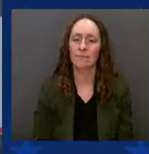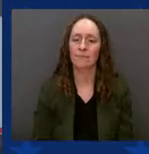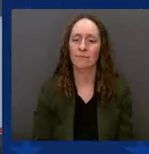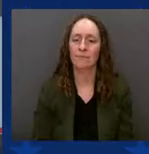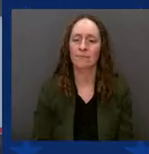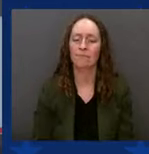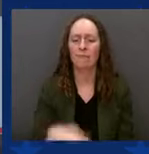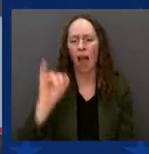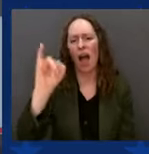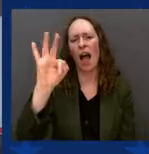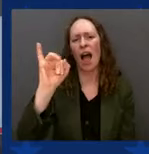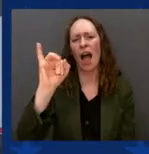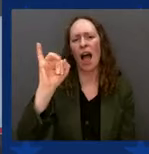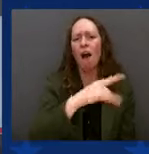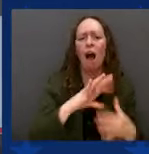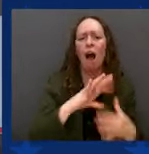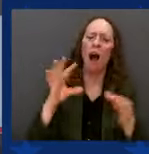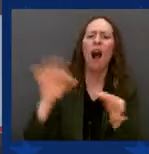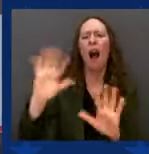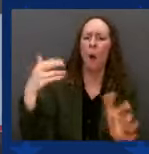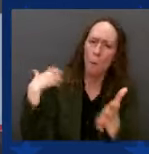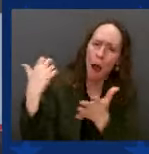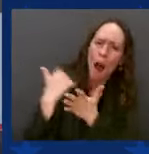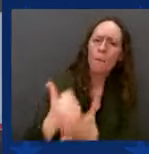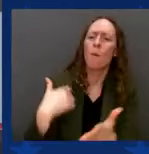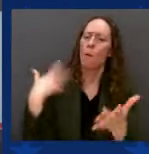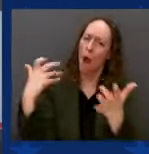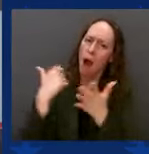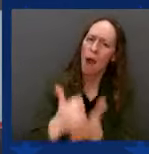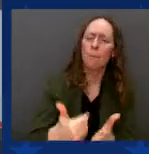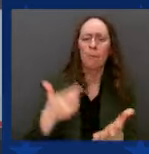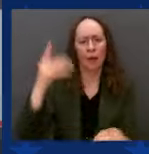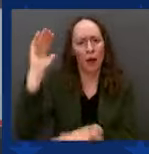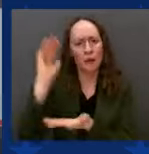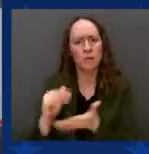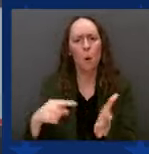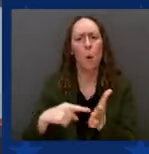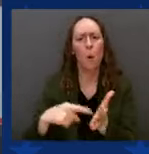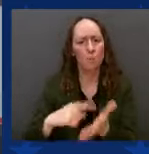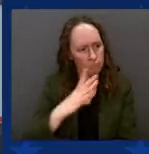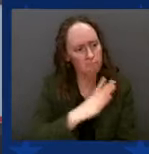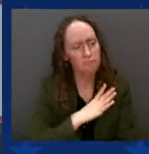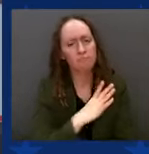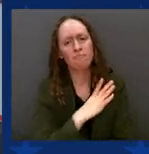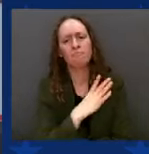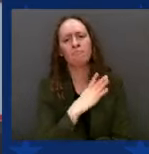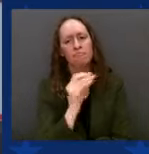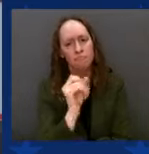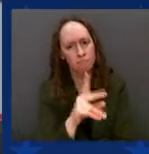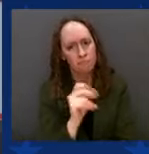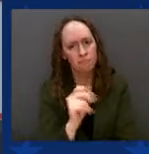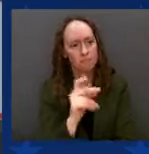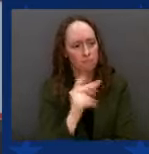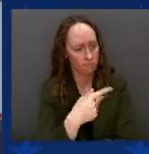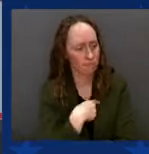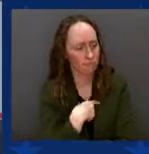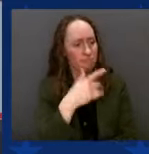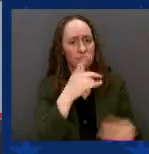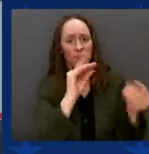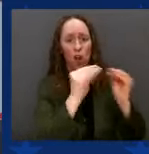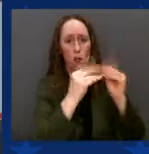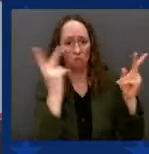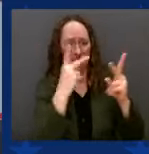make the math work? What are they going to cut? As I said, in the State of the Union, you may have seen the back and forth of the